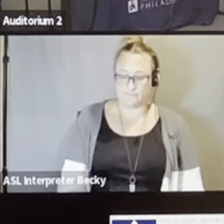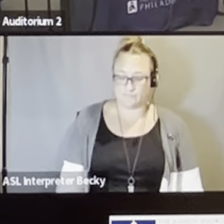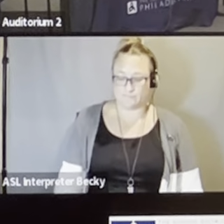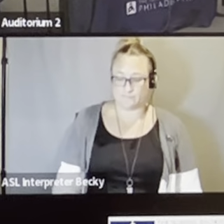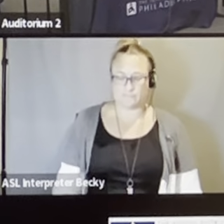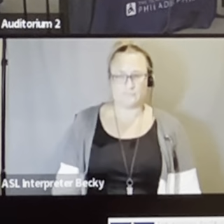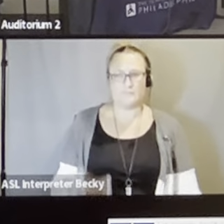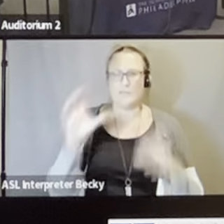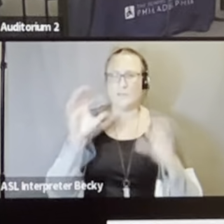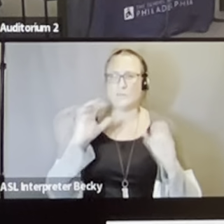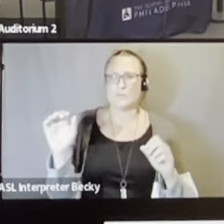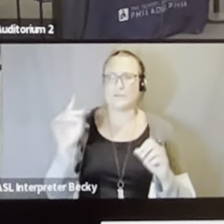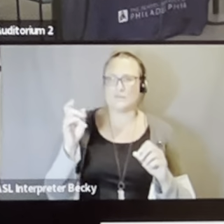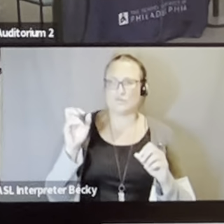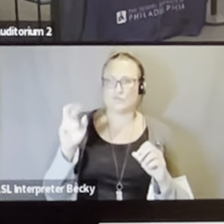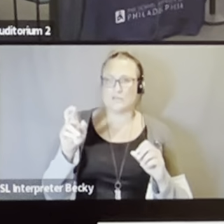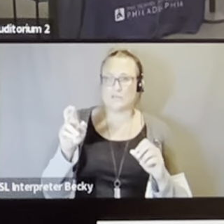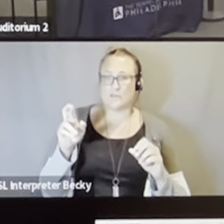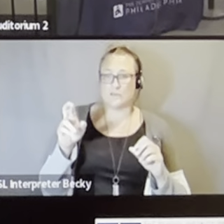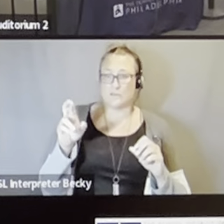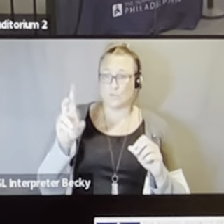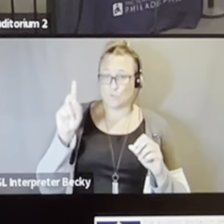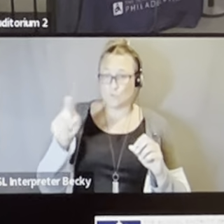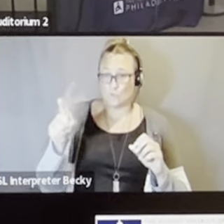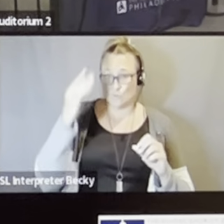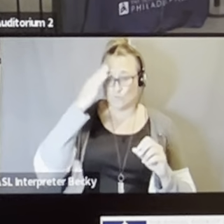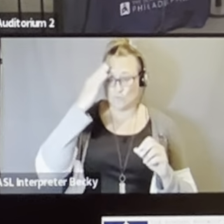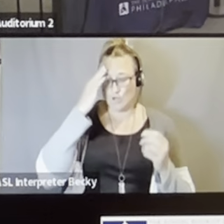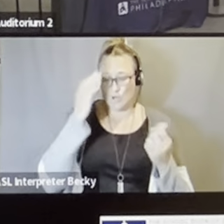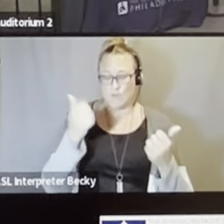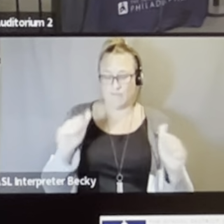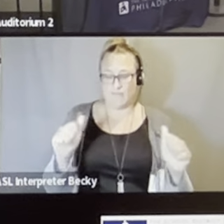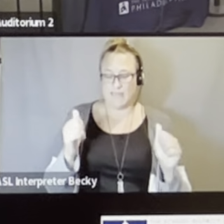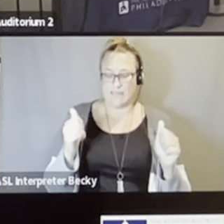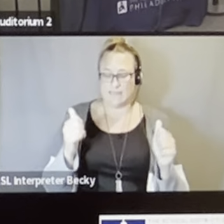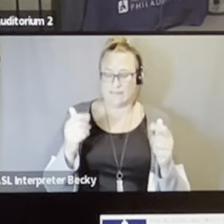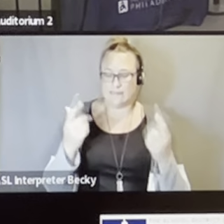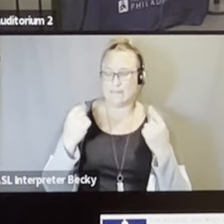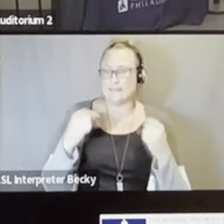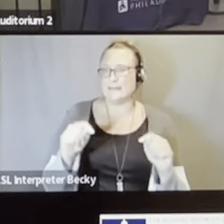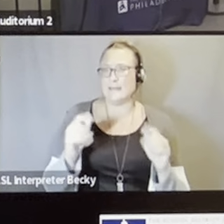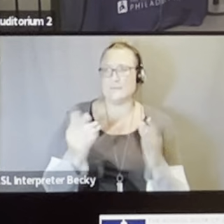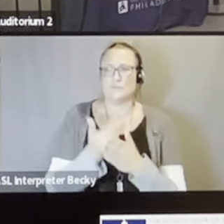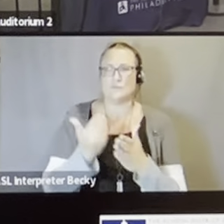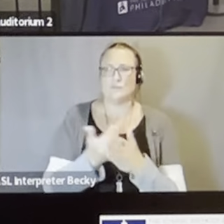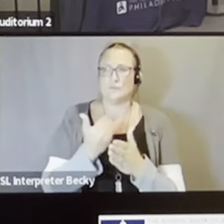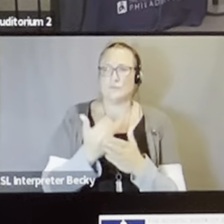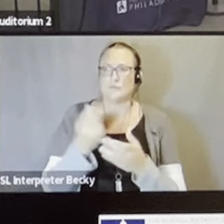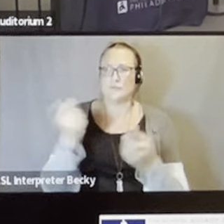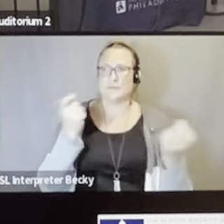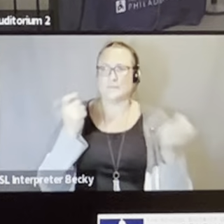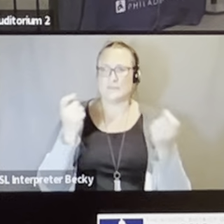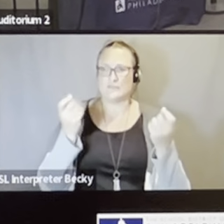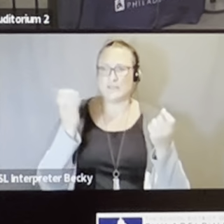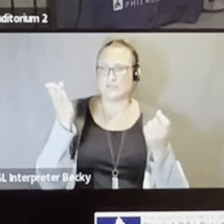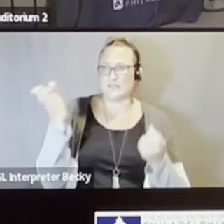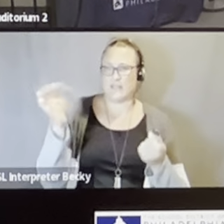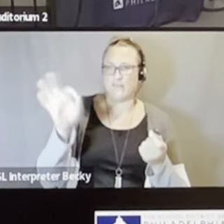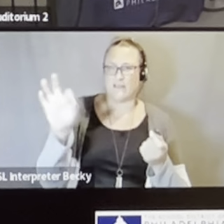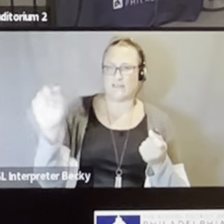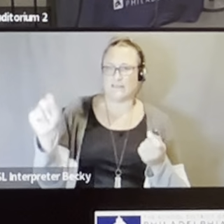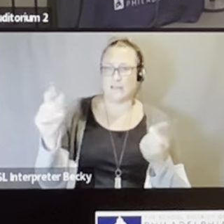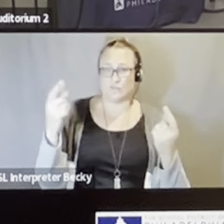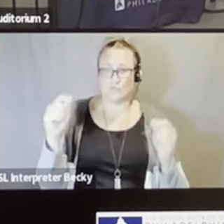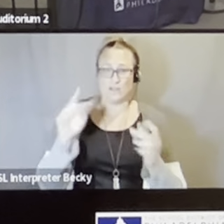are you aware of any attempts from the new administration at Franklintowne to reach